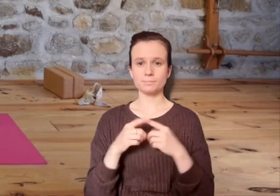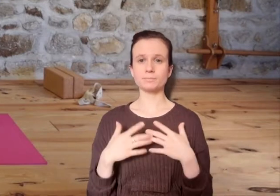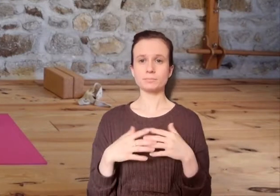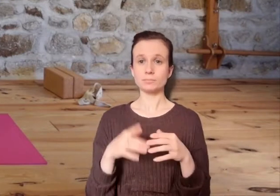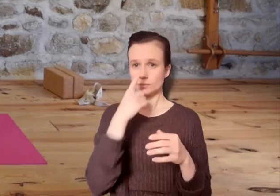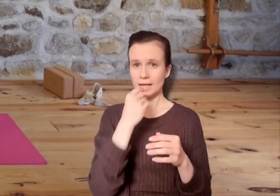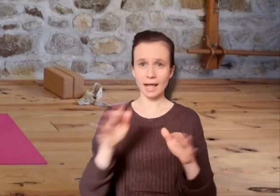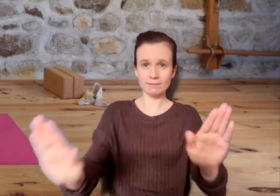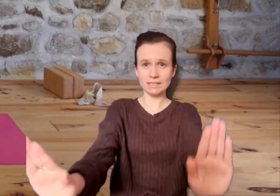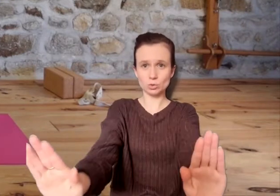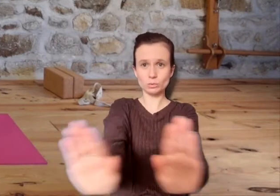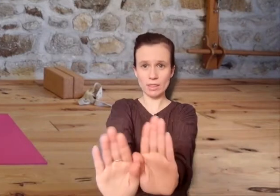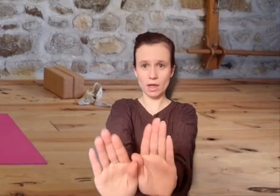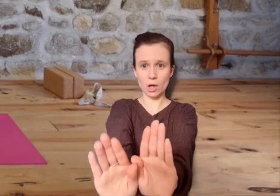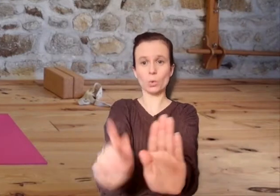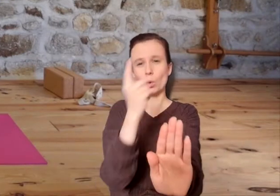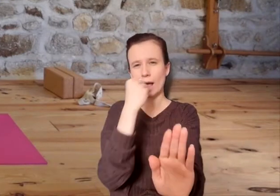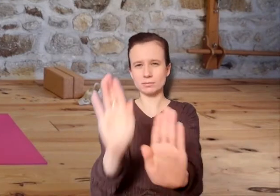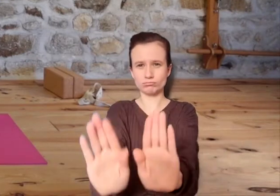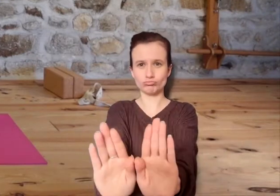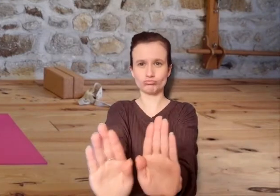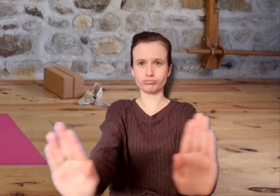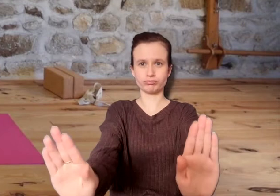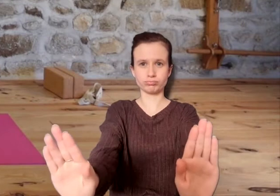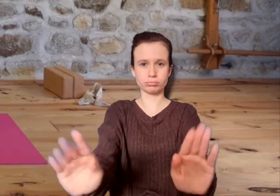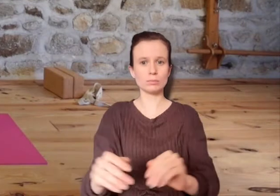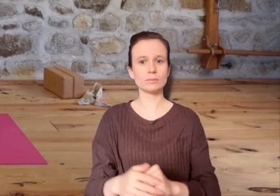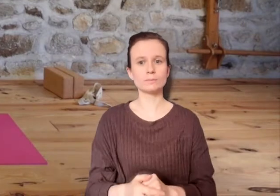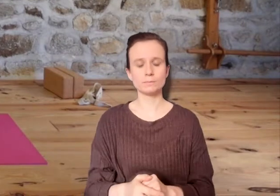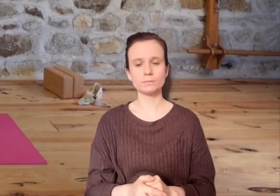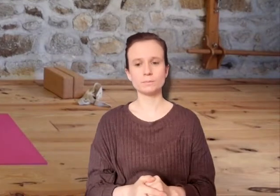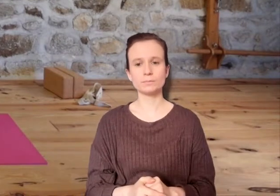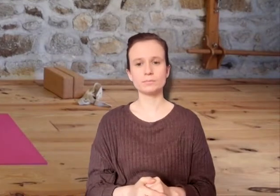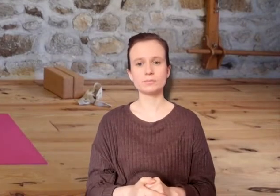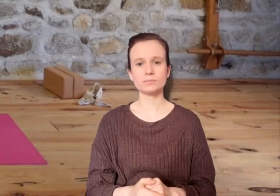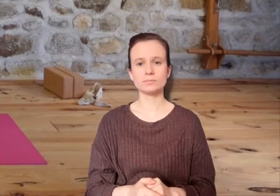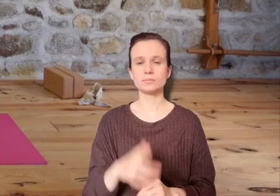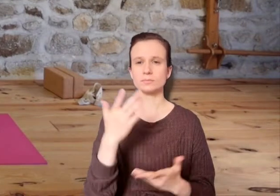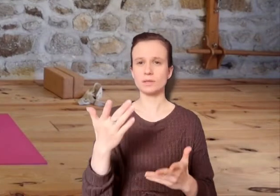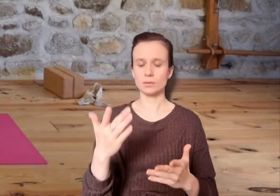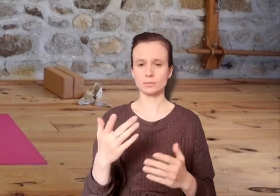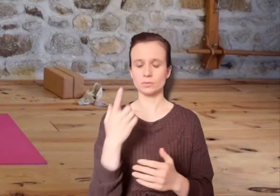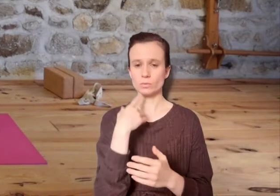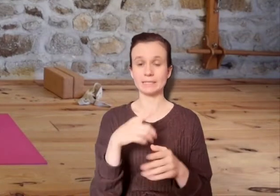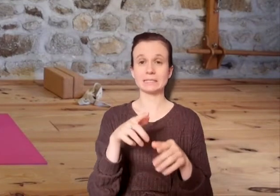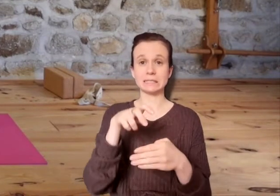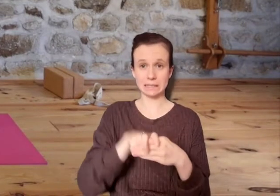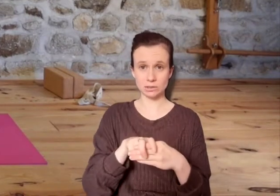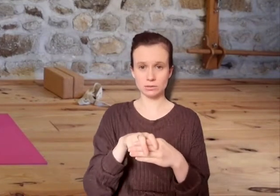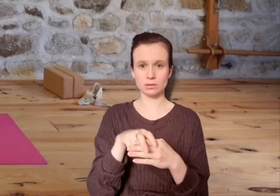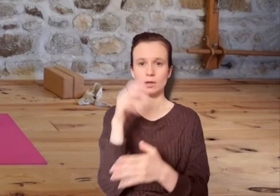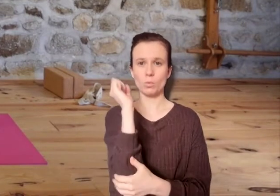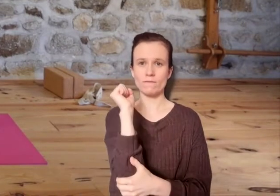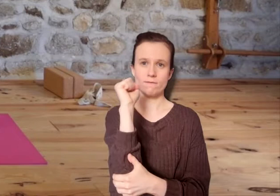together, or you can slightly separate them. From there, we're going to do a sitting forwards fold. So keeping the body